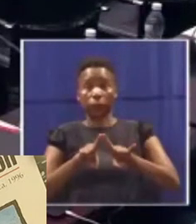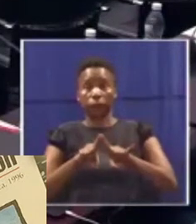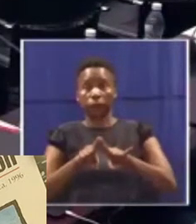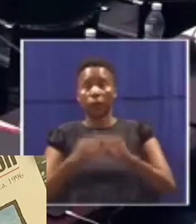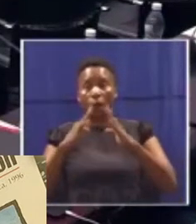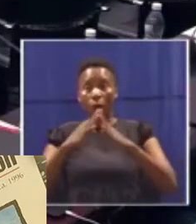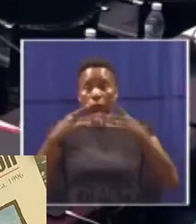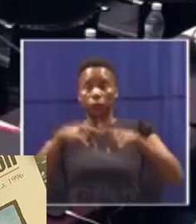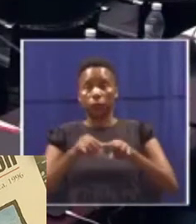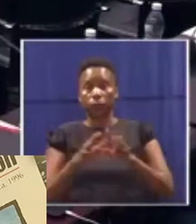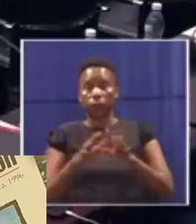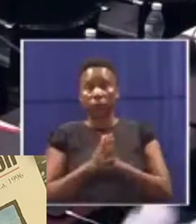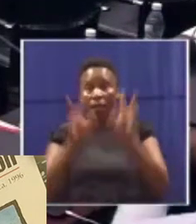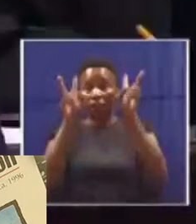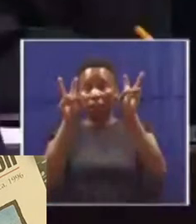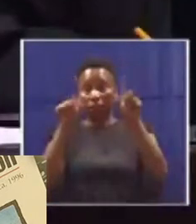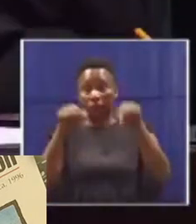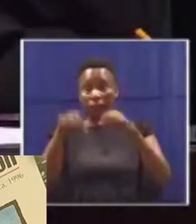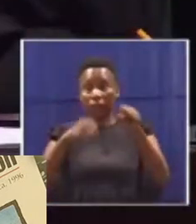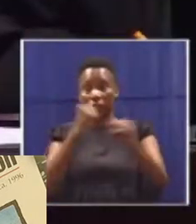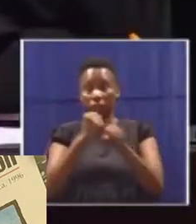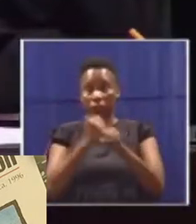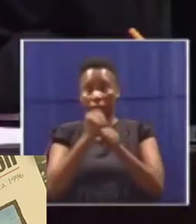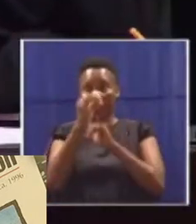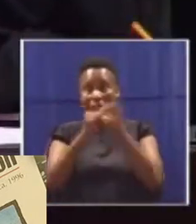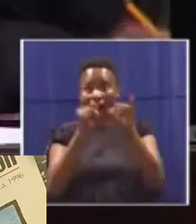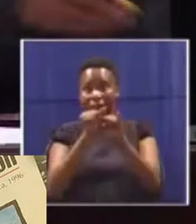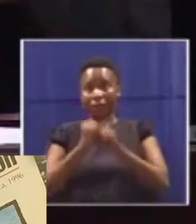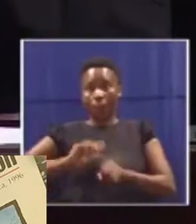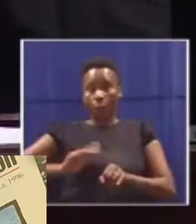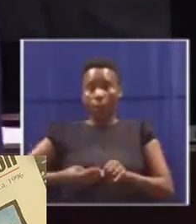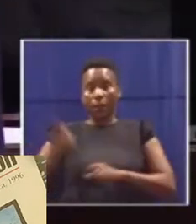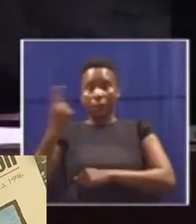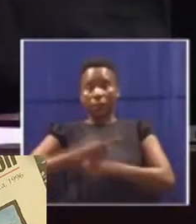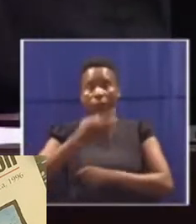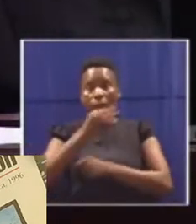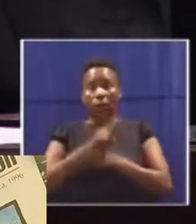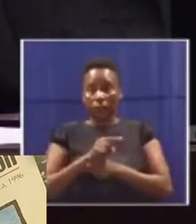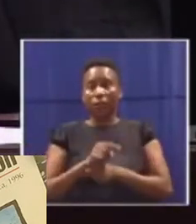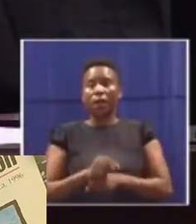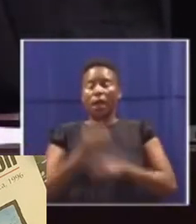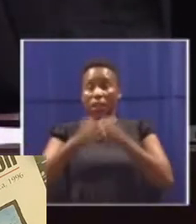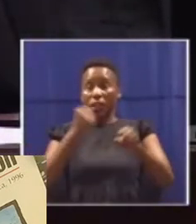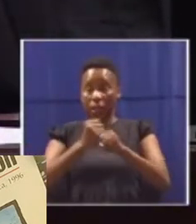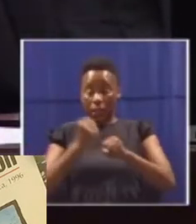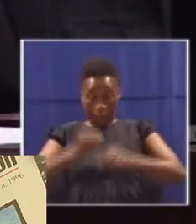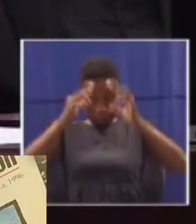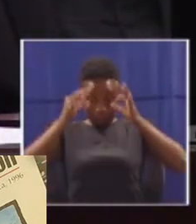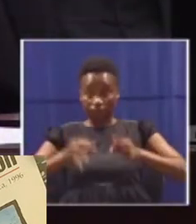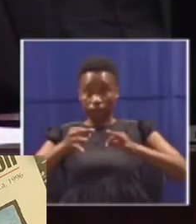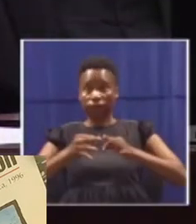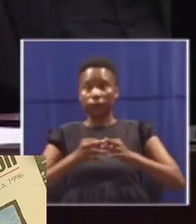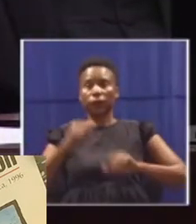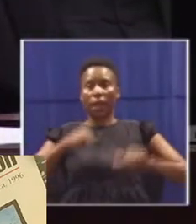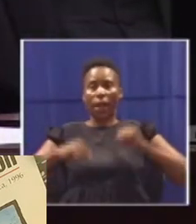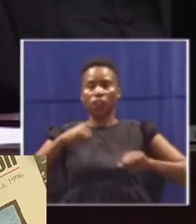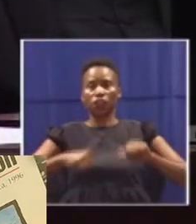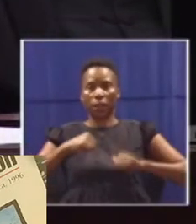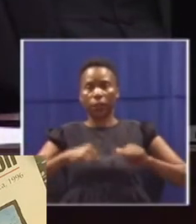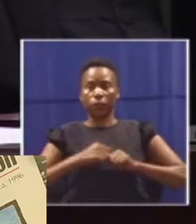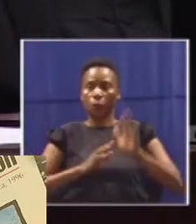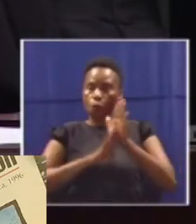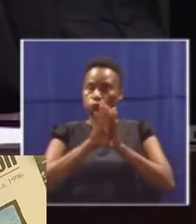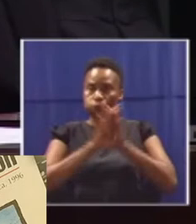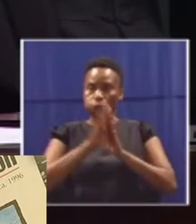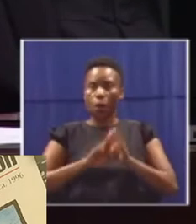House Chairperson, the theme for this year's International Women's Day is a year of decisive action to advance women's rights in South